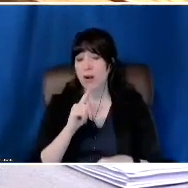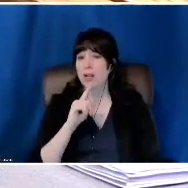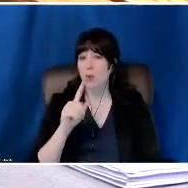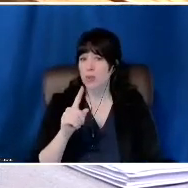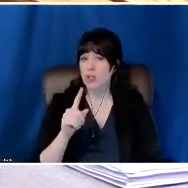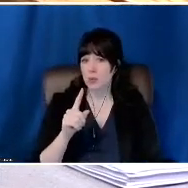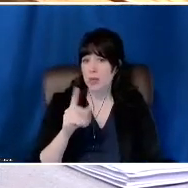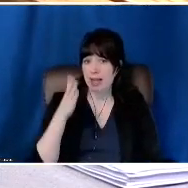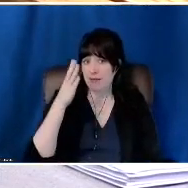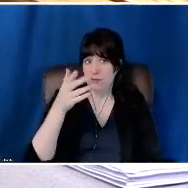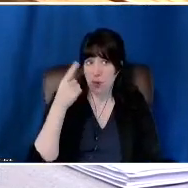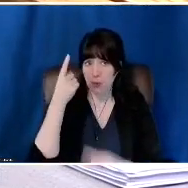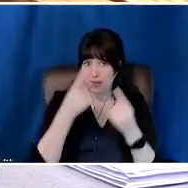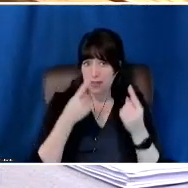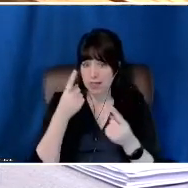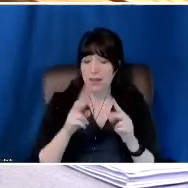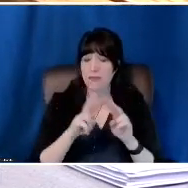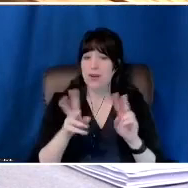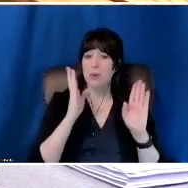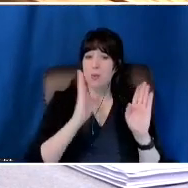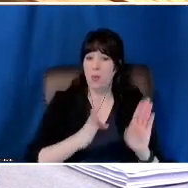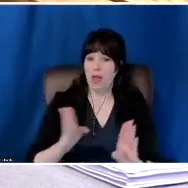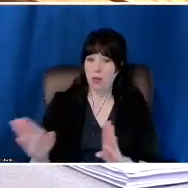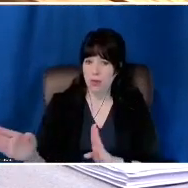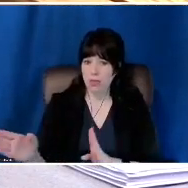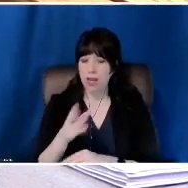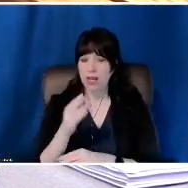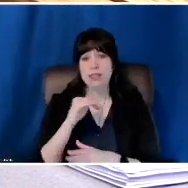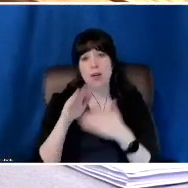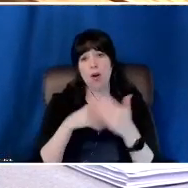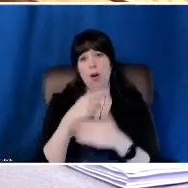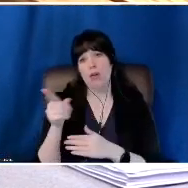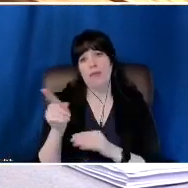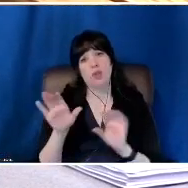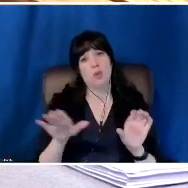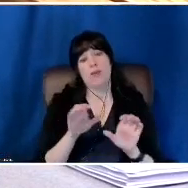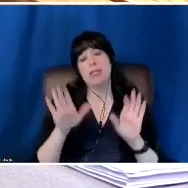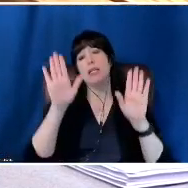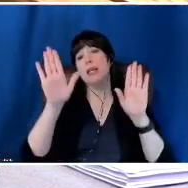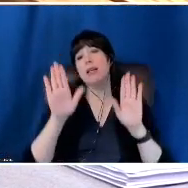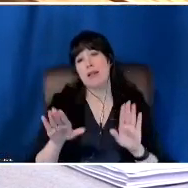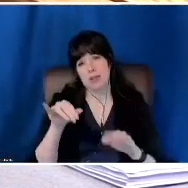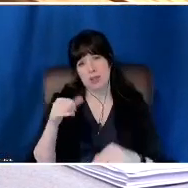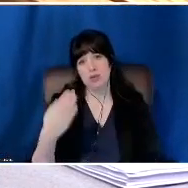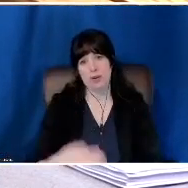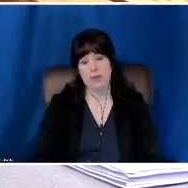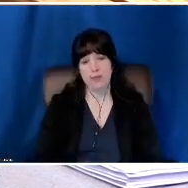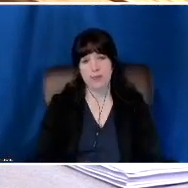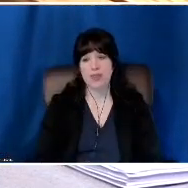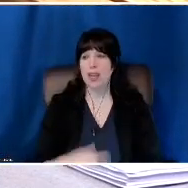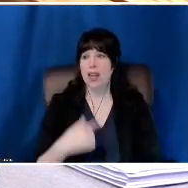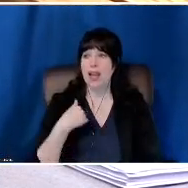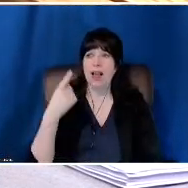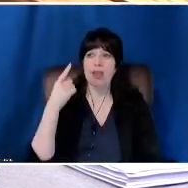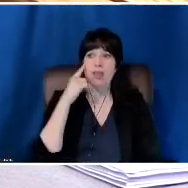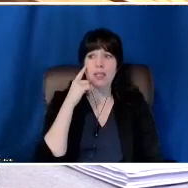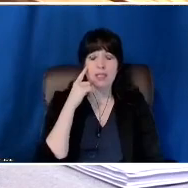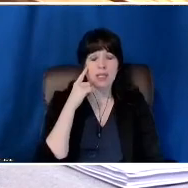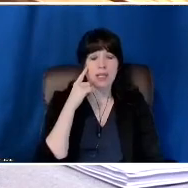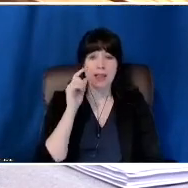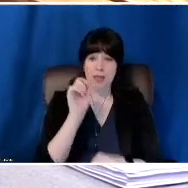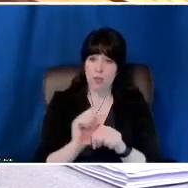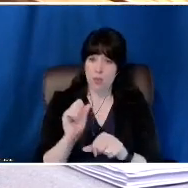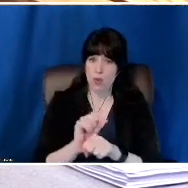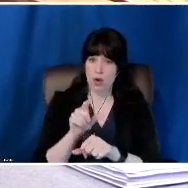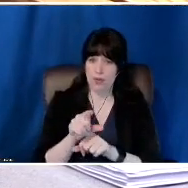forward-thinking, well-organized, and all of you have done an excellent job. I think that the work that you're looking